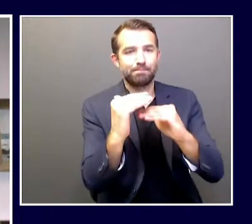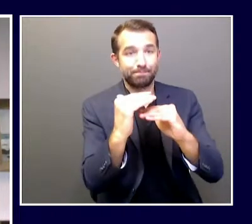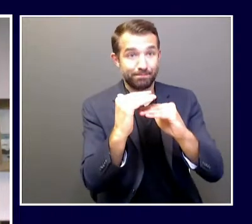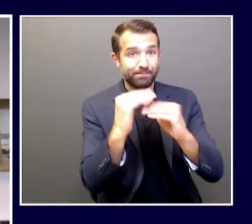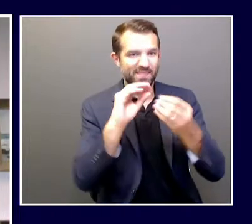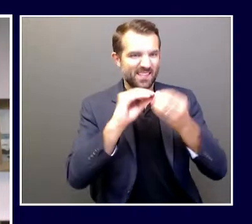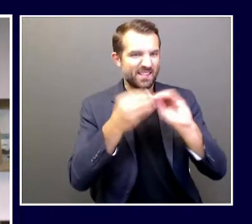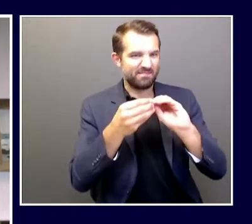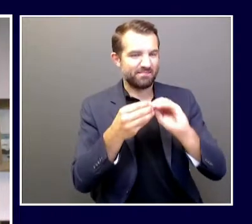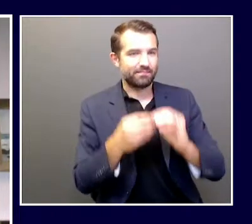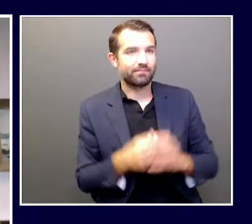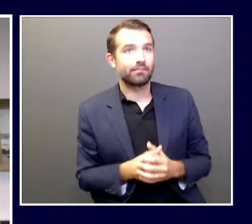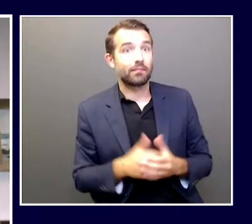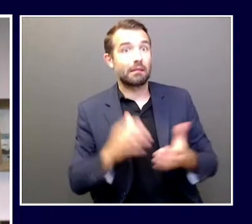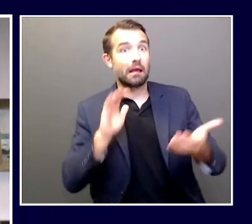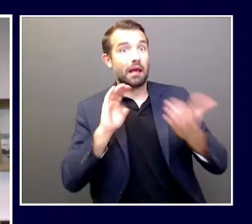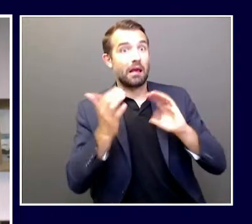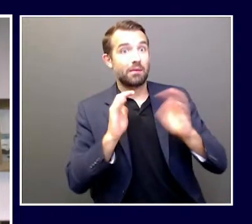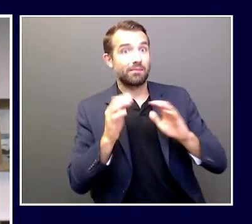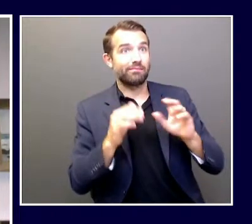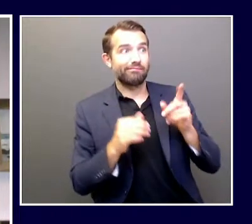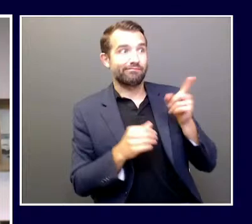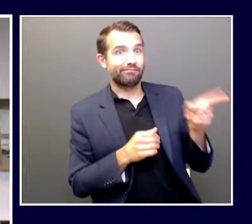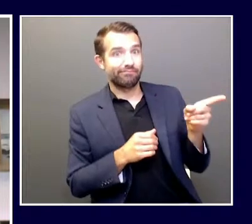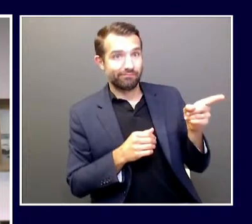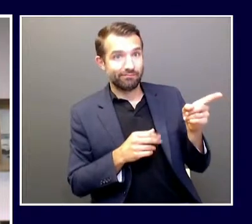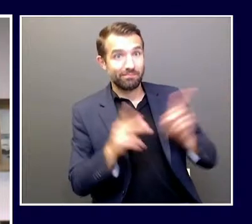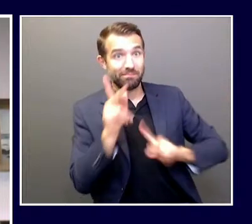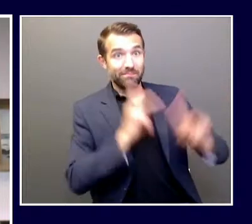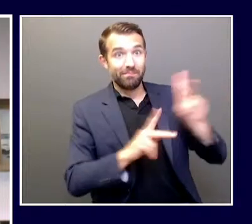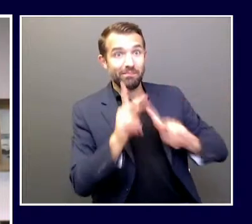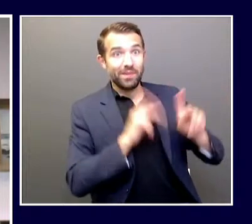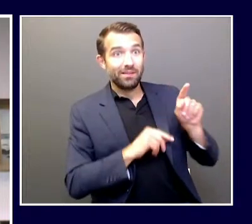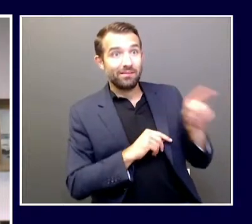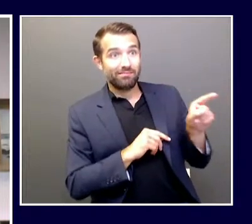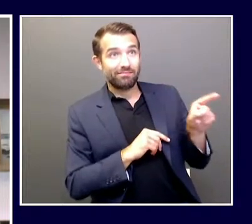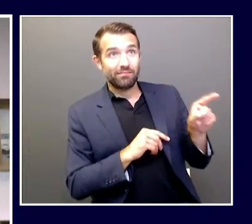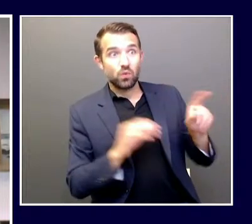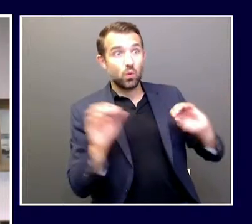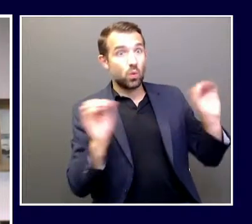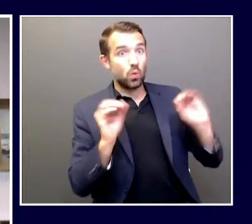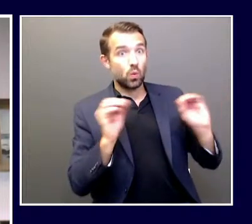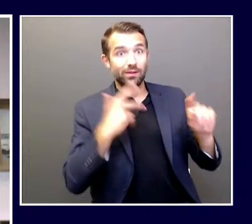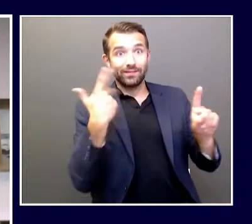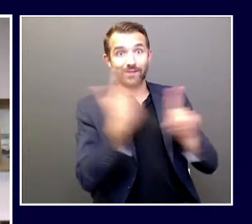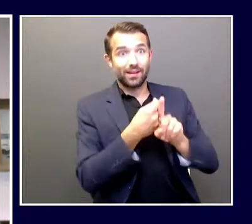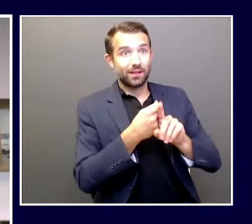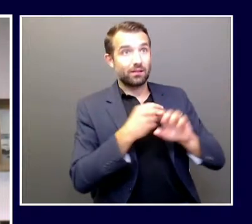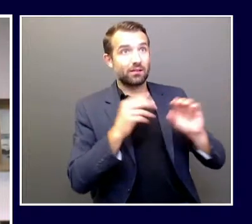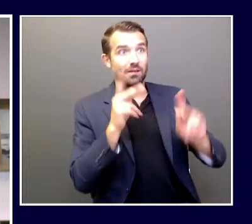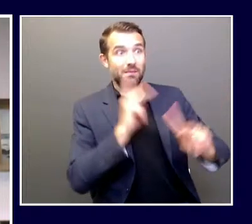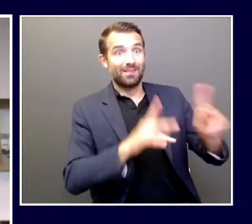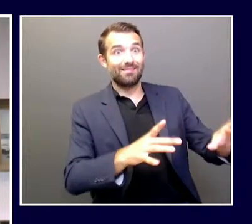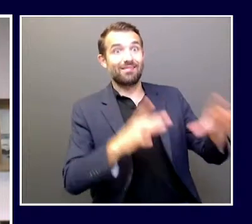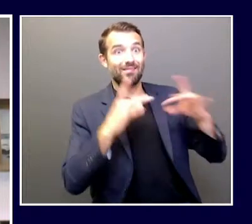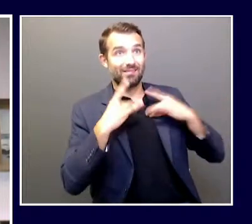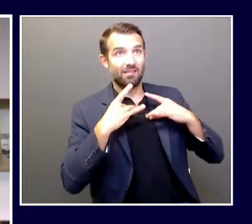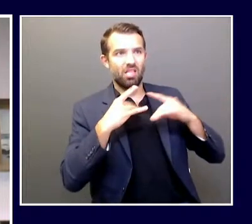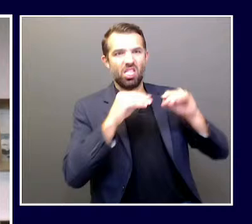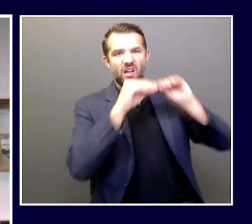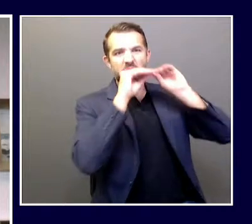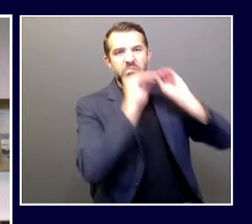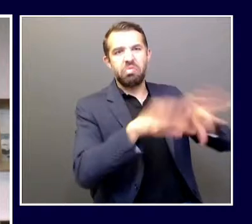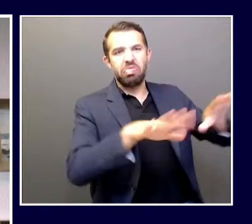and vaccinated, will generate more cases. So one reason among many that our numbers of breakthrough cases and